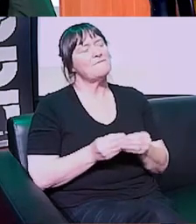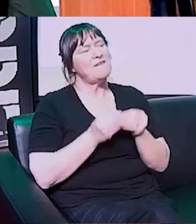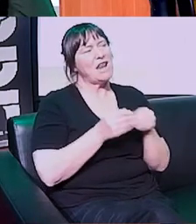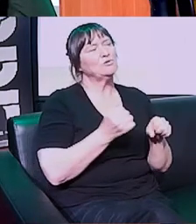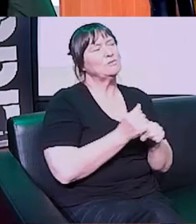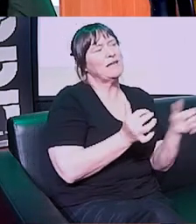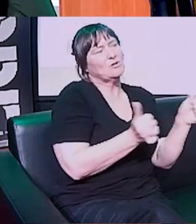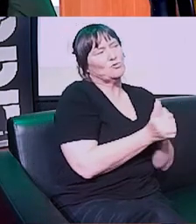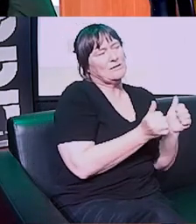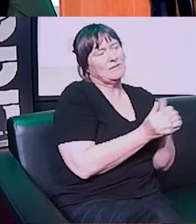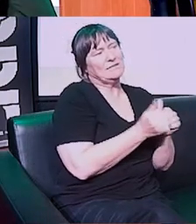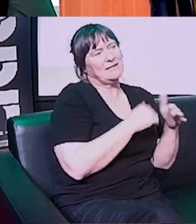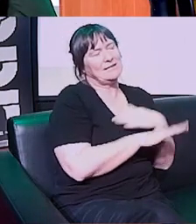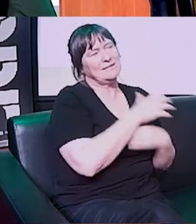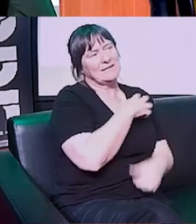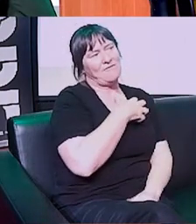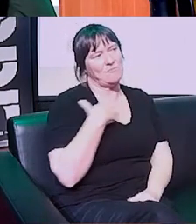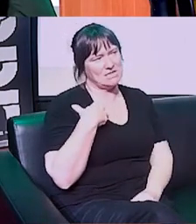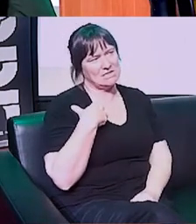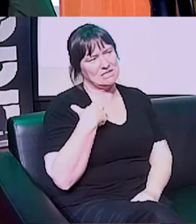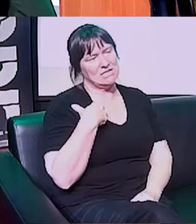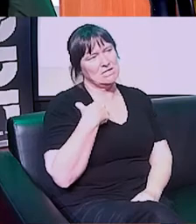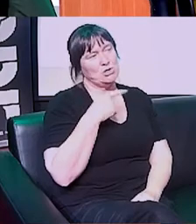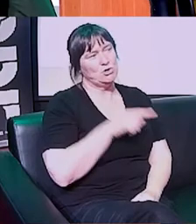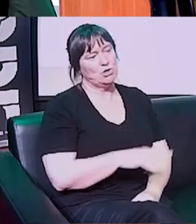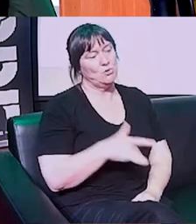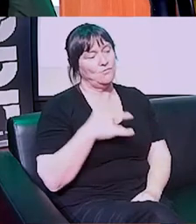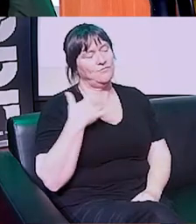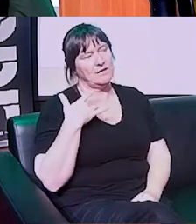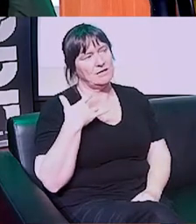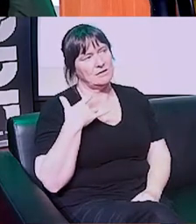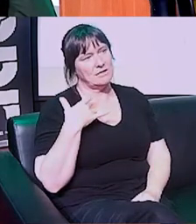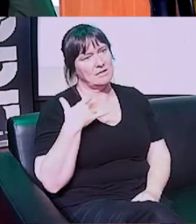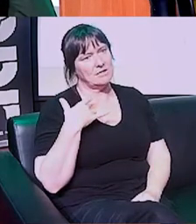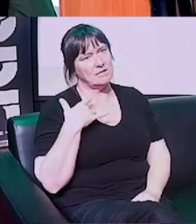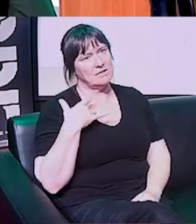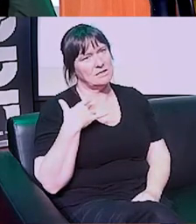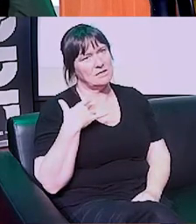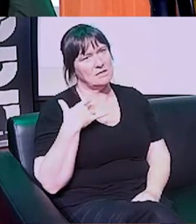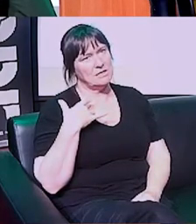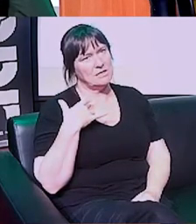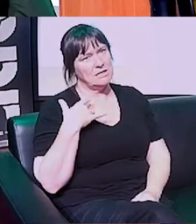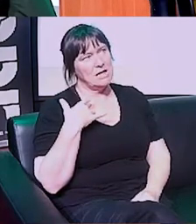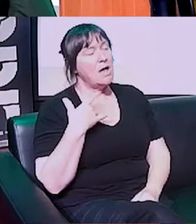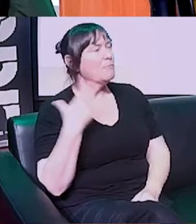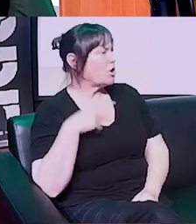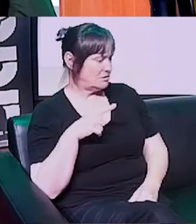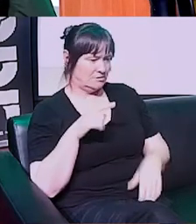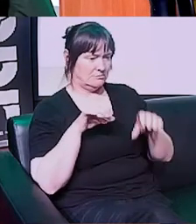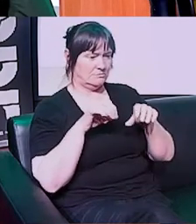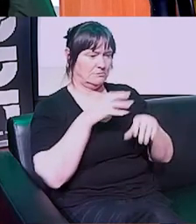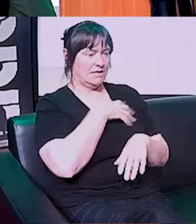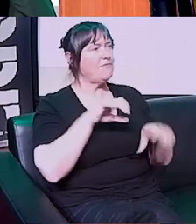being in government. Are there rooms for such ideals when we're dealing with MMP, knowing that you're going to have